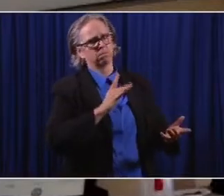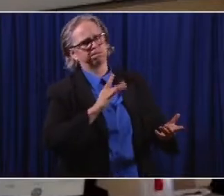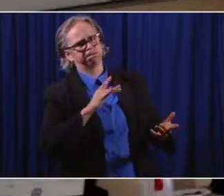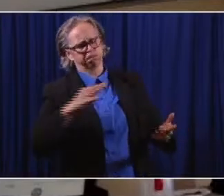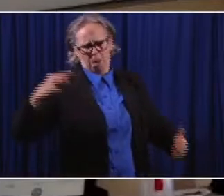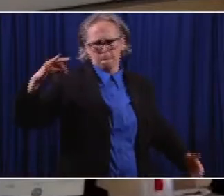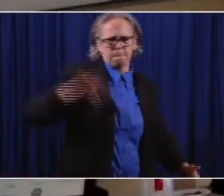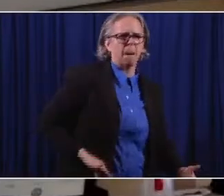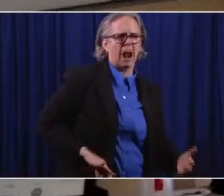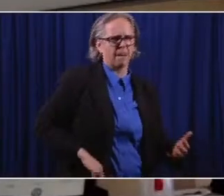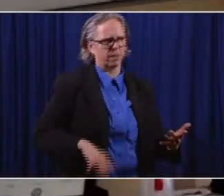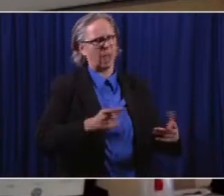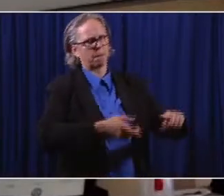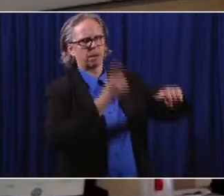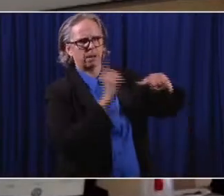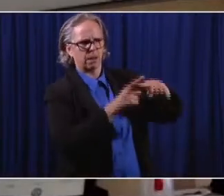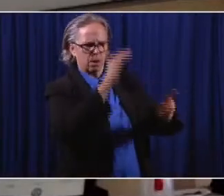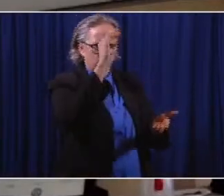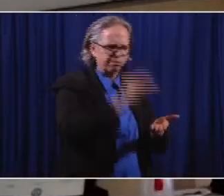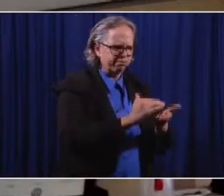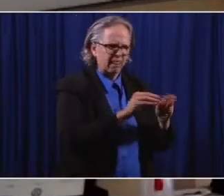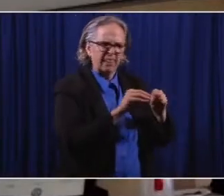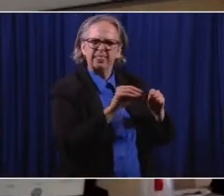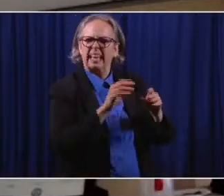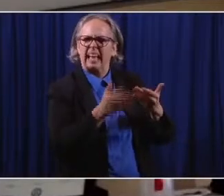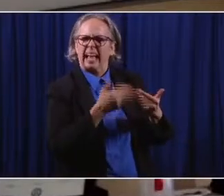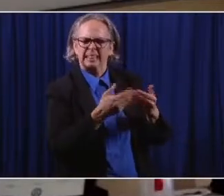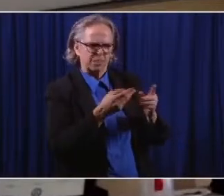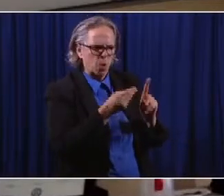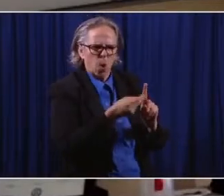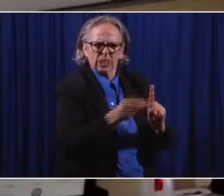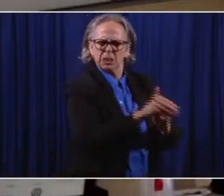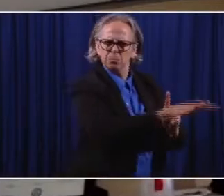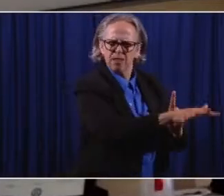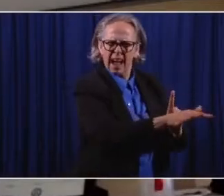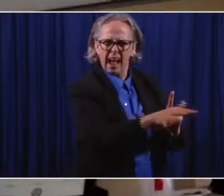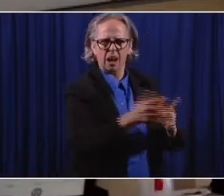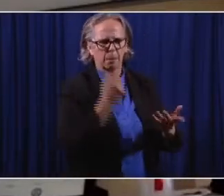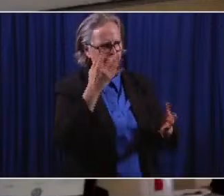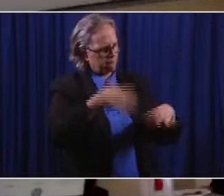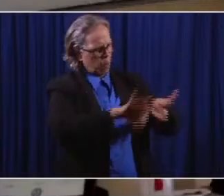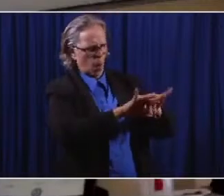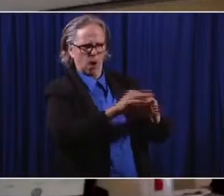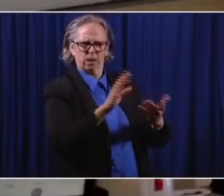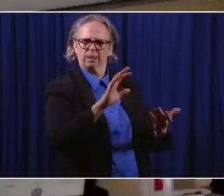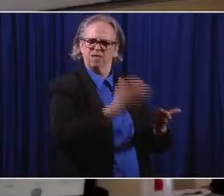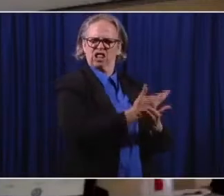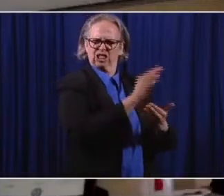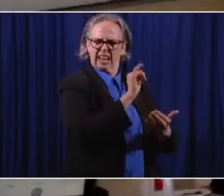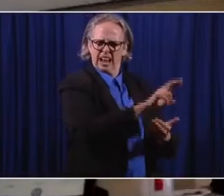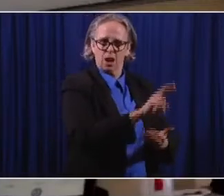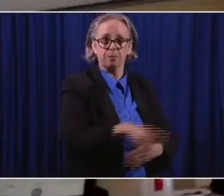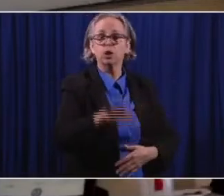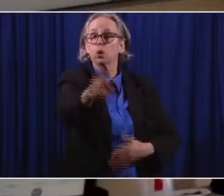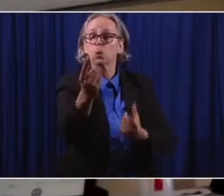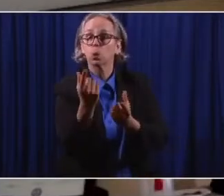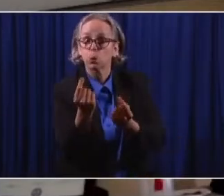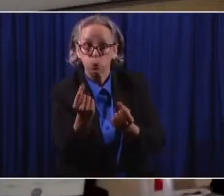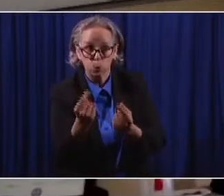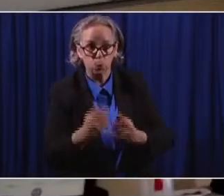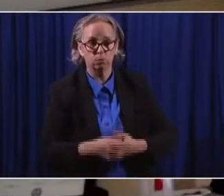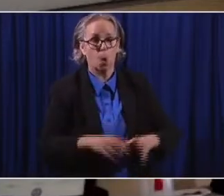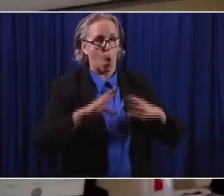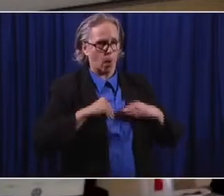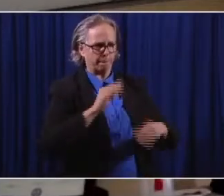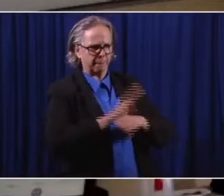spread by improving the air inside their buildings. What they want to do is they want to talk to whomever